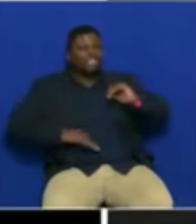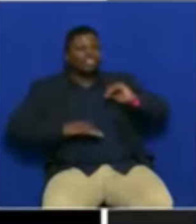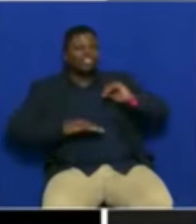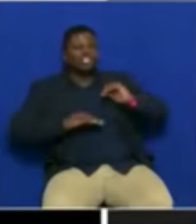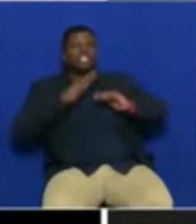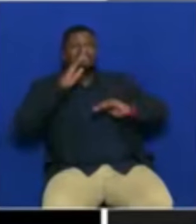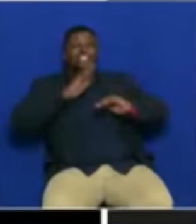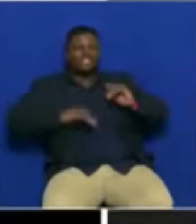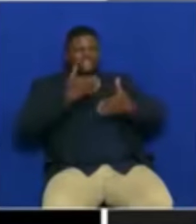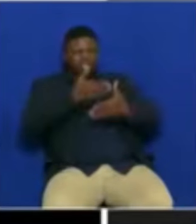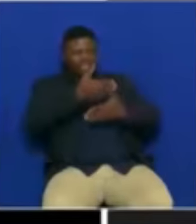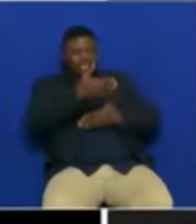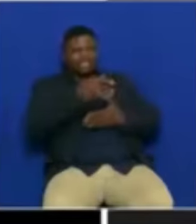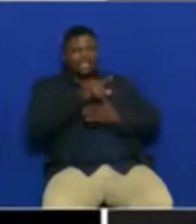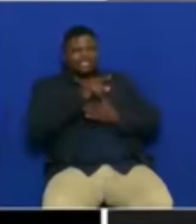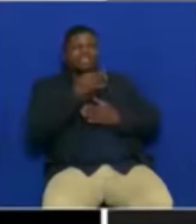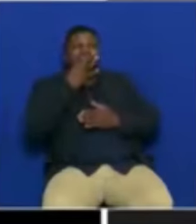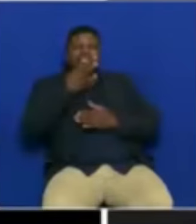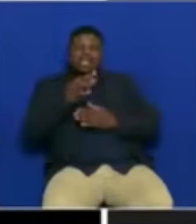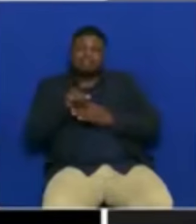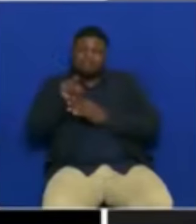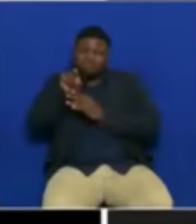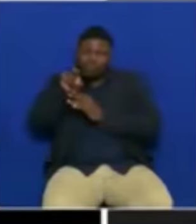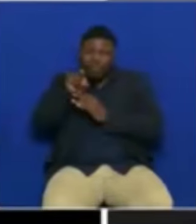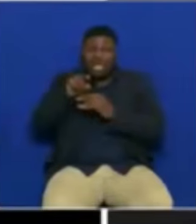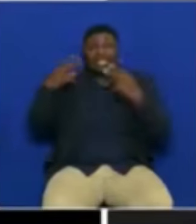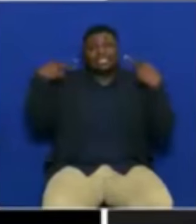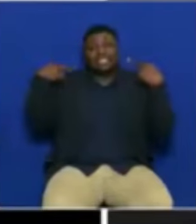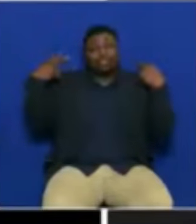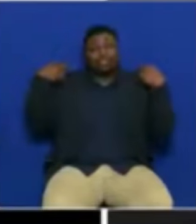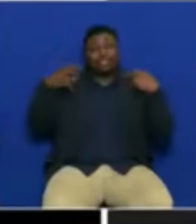had a security clearance?